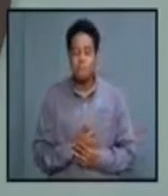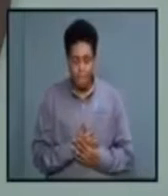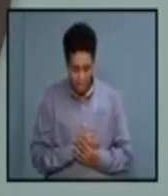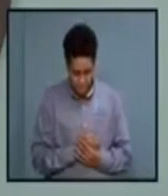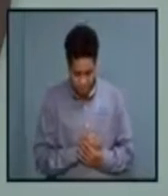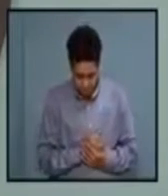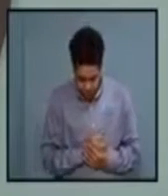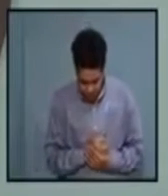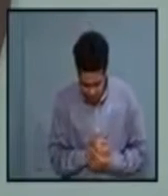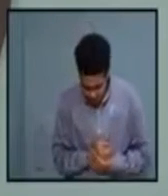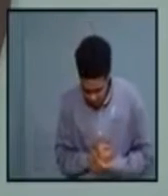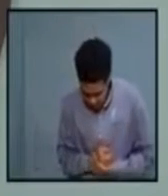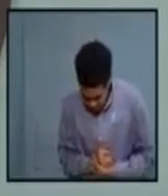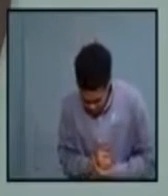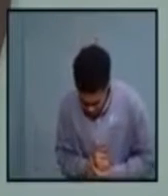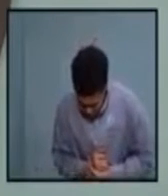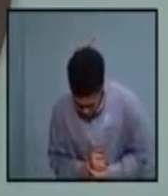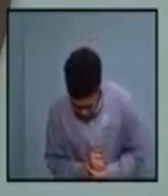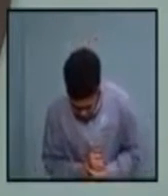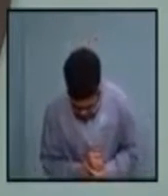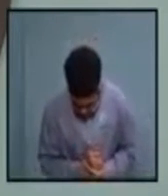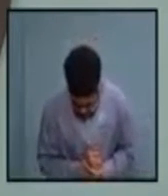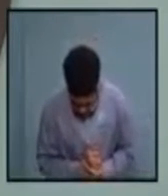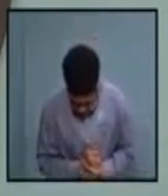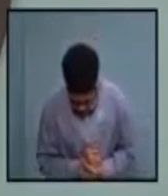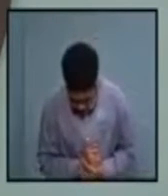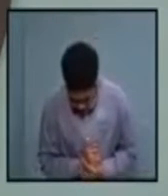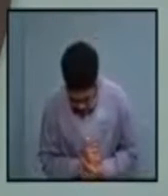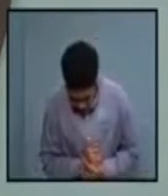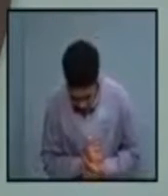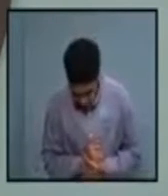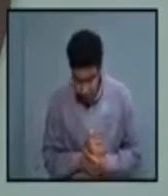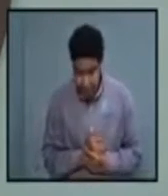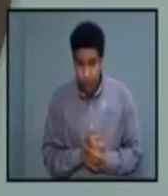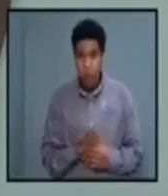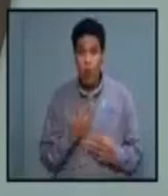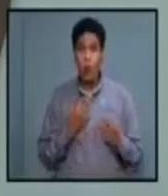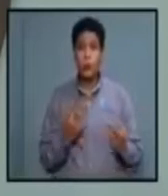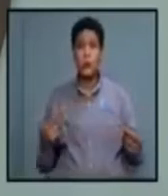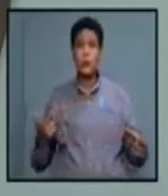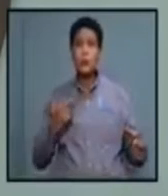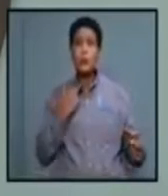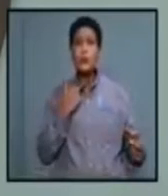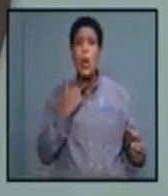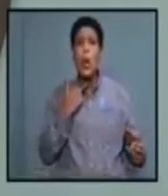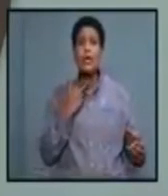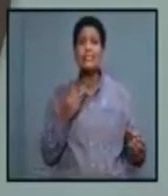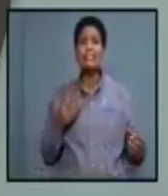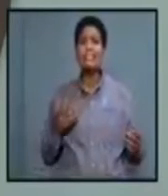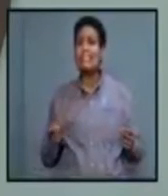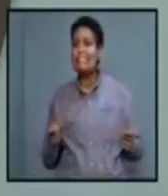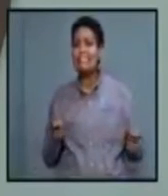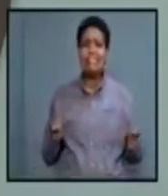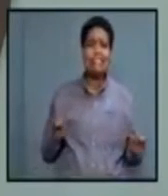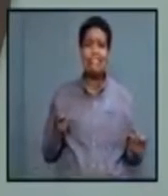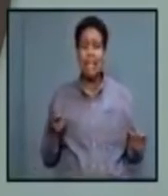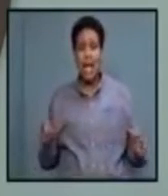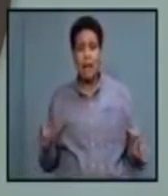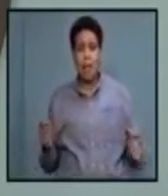And do we tie up our resources? Because remember now, Jovan, between everything that we have to do to